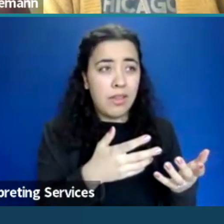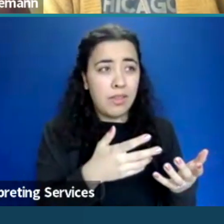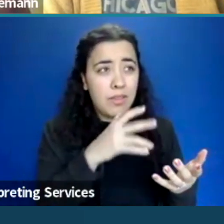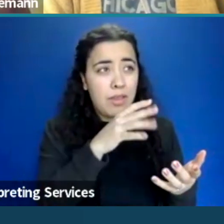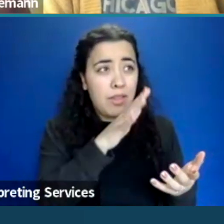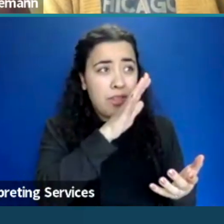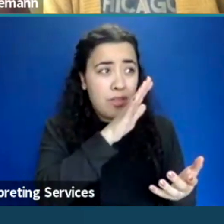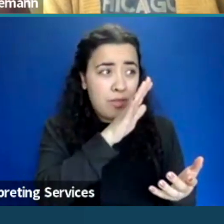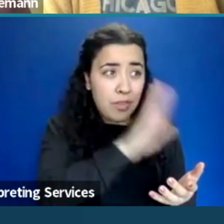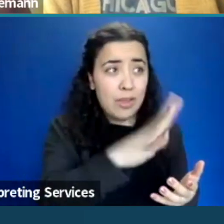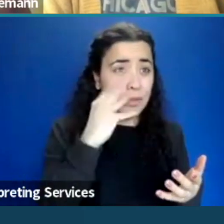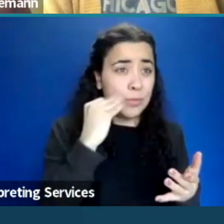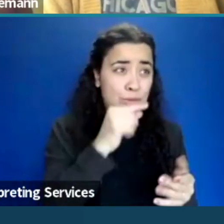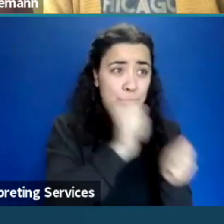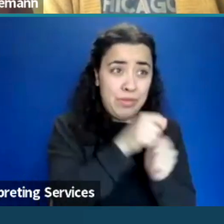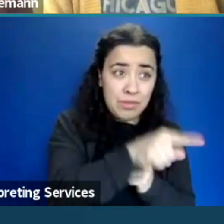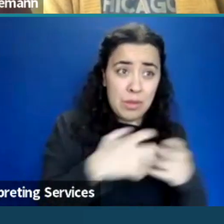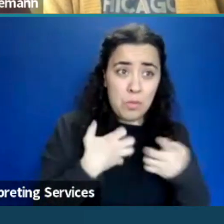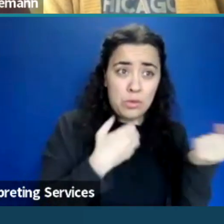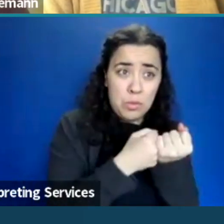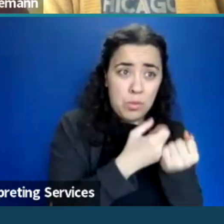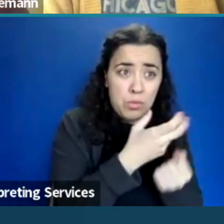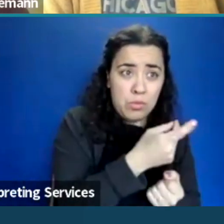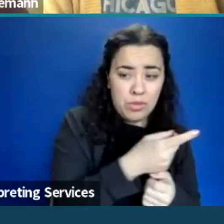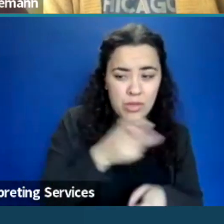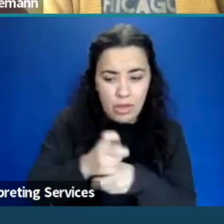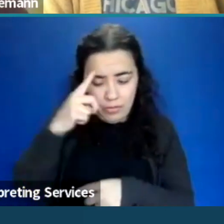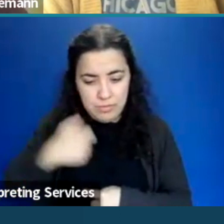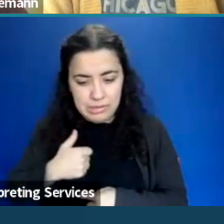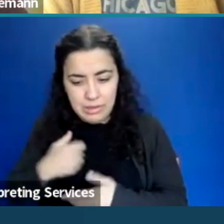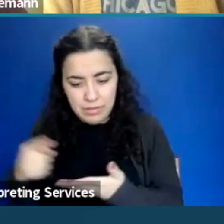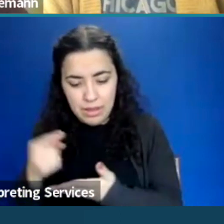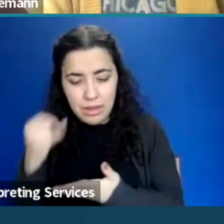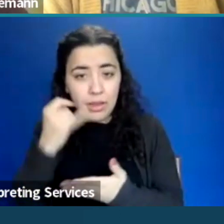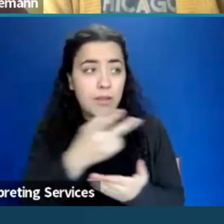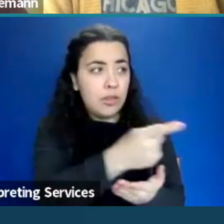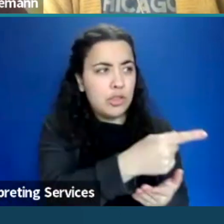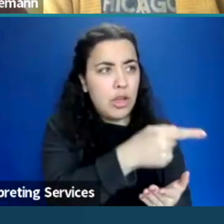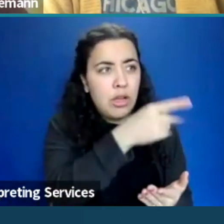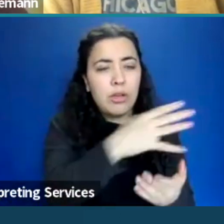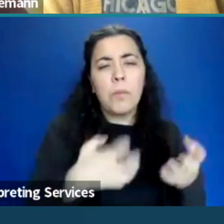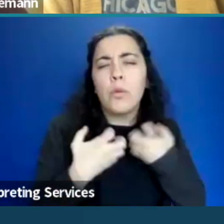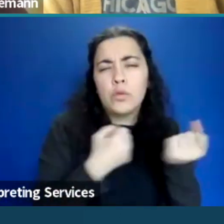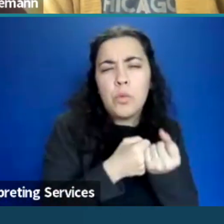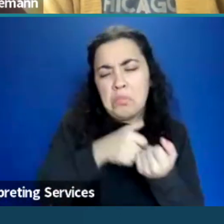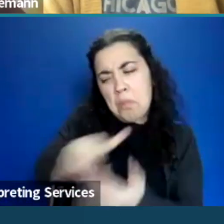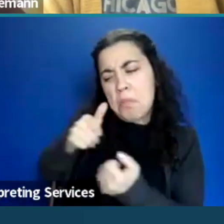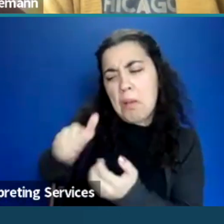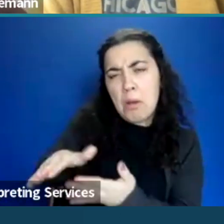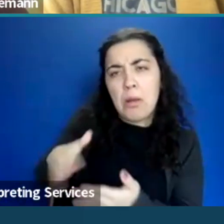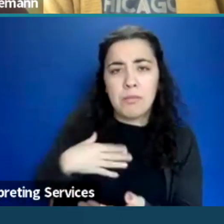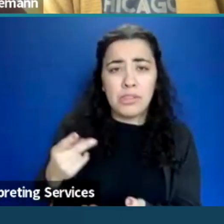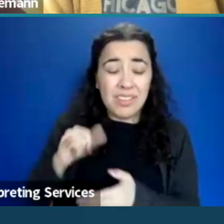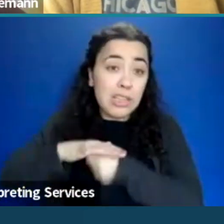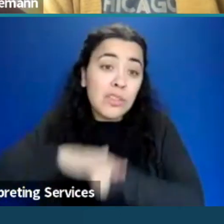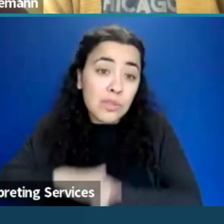me navigating. I mean, if a dog lunges or is barking at my dog, it's